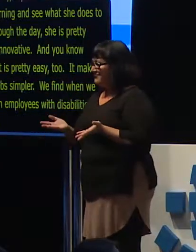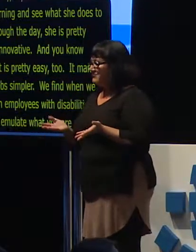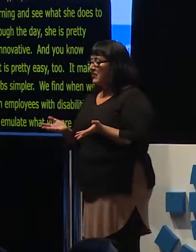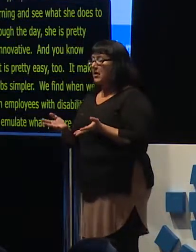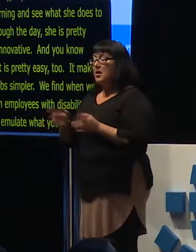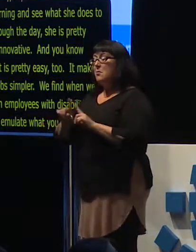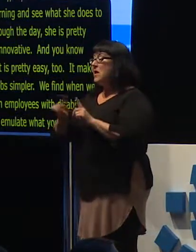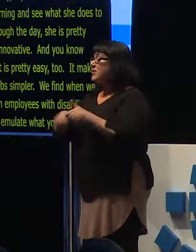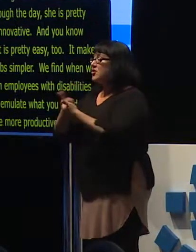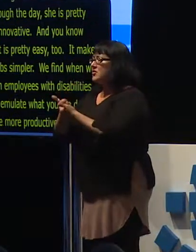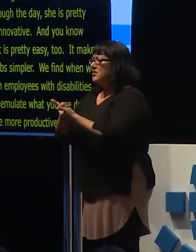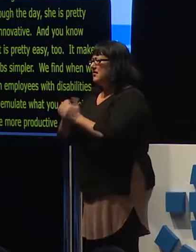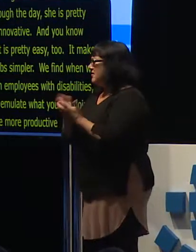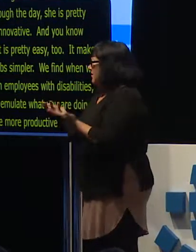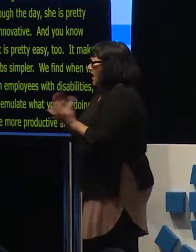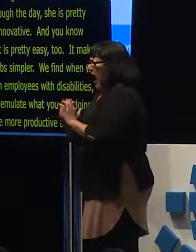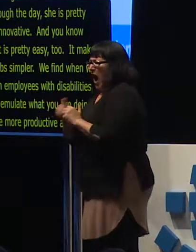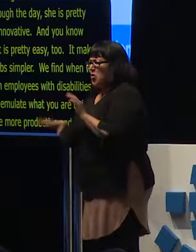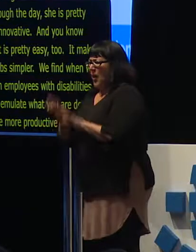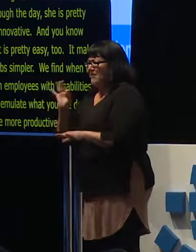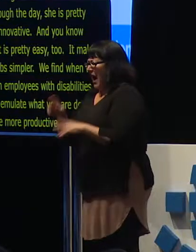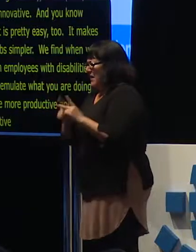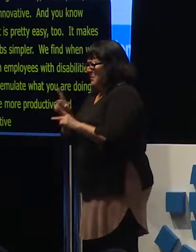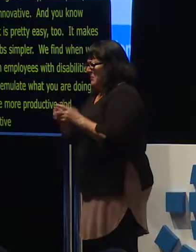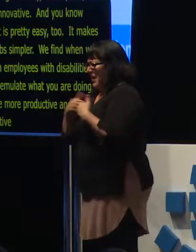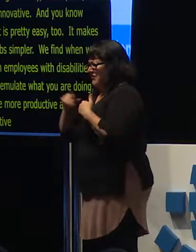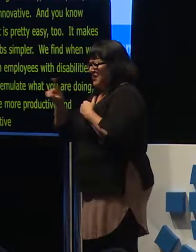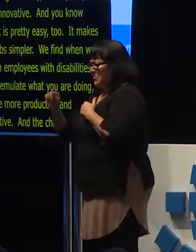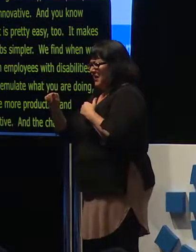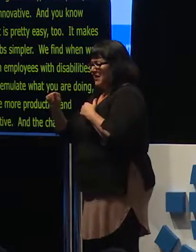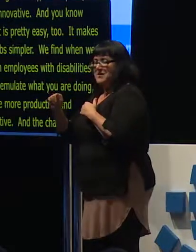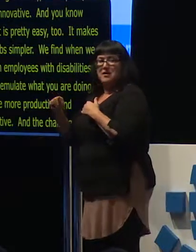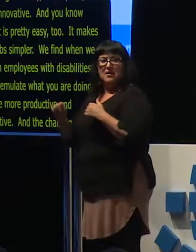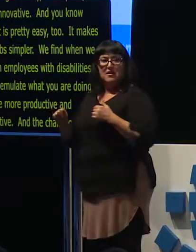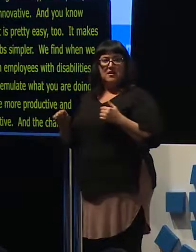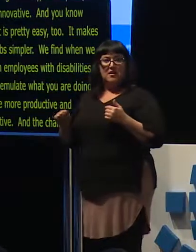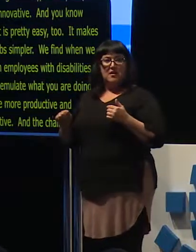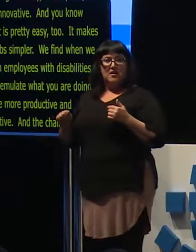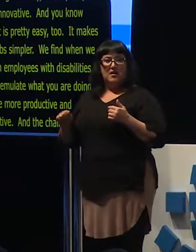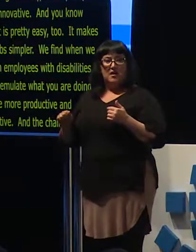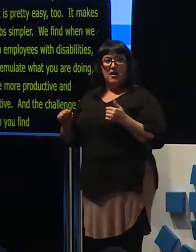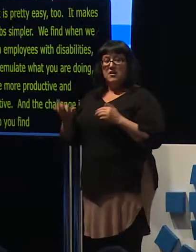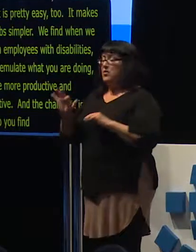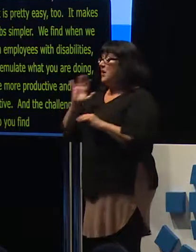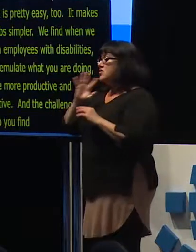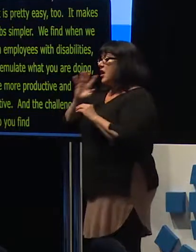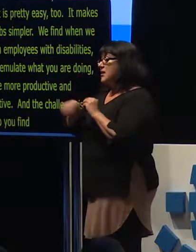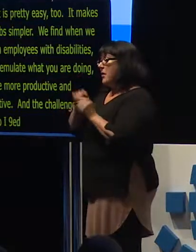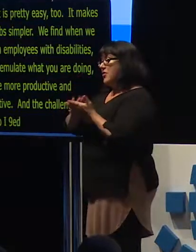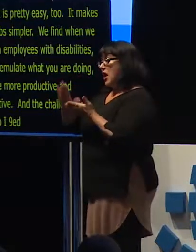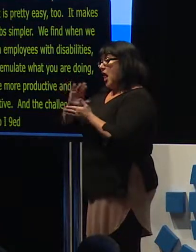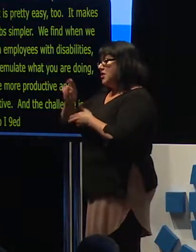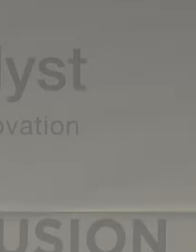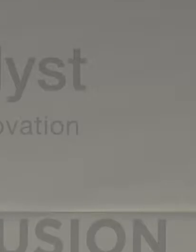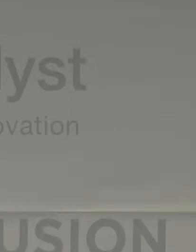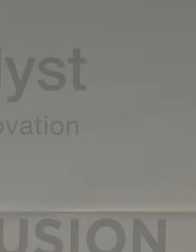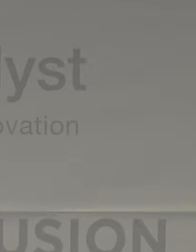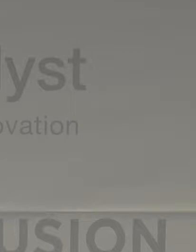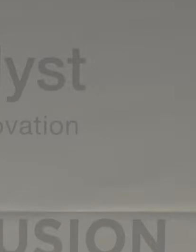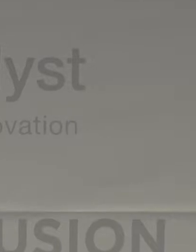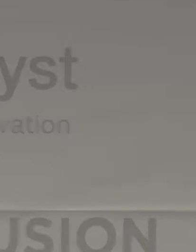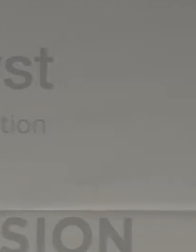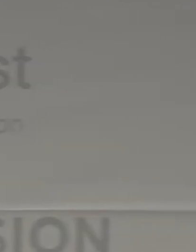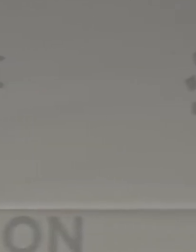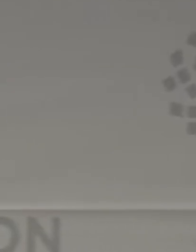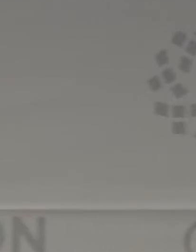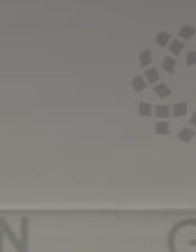often, well, how do I find these individuals? So, remember I said about the college rate, 11% of our students. If you are